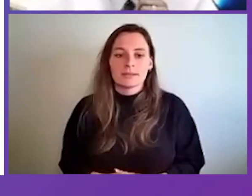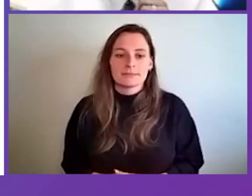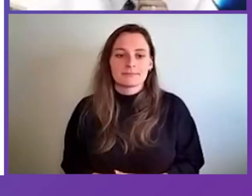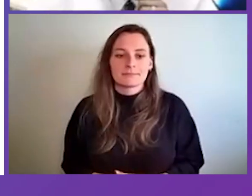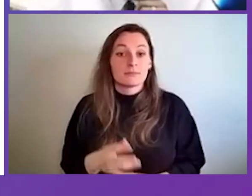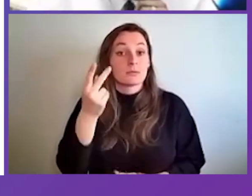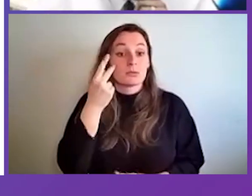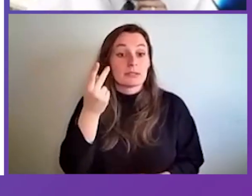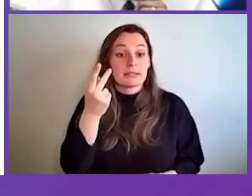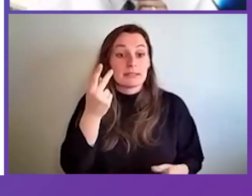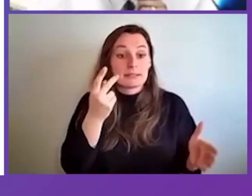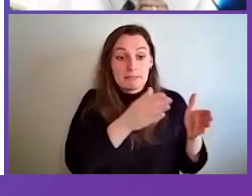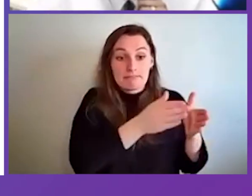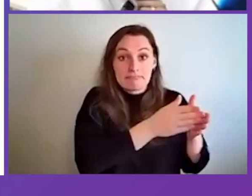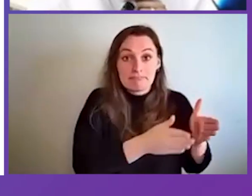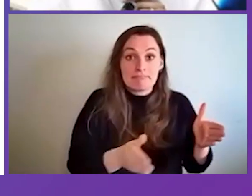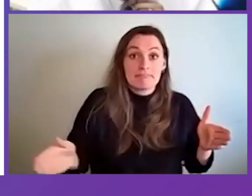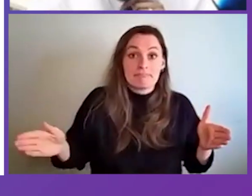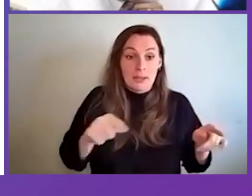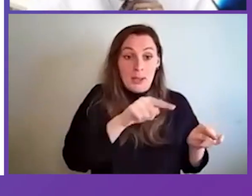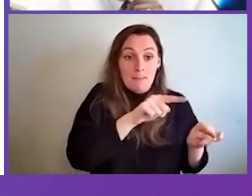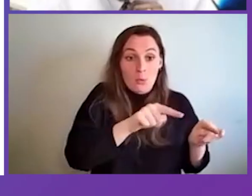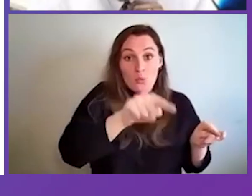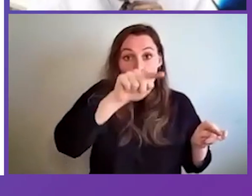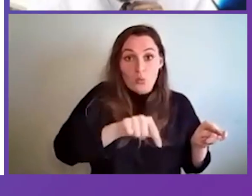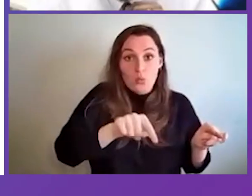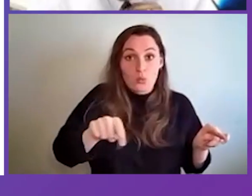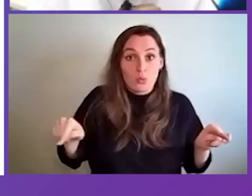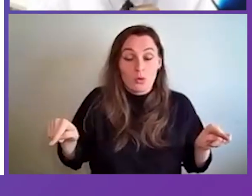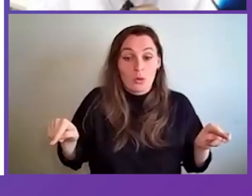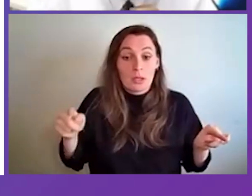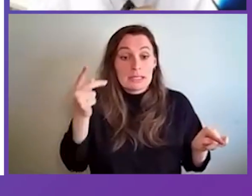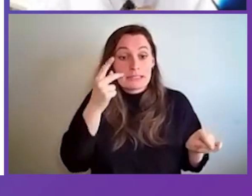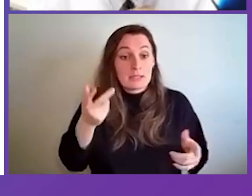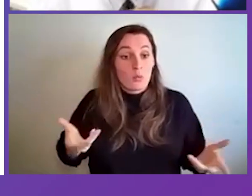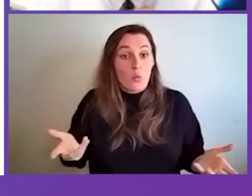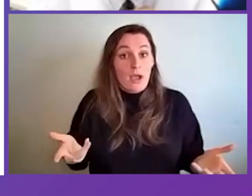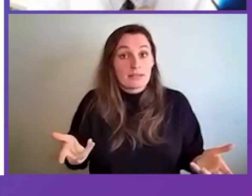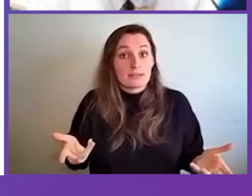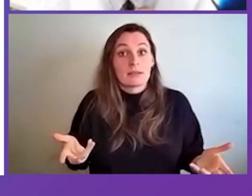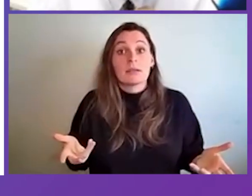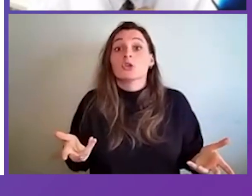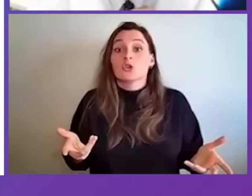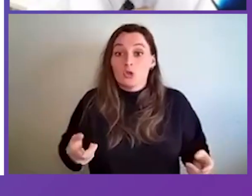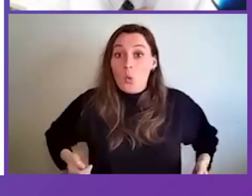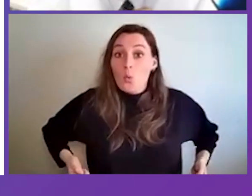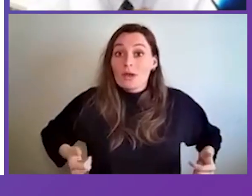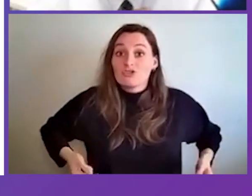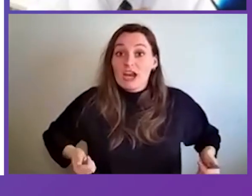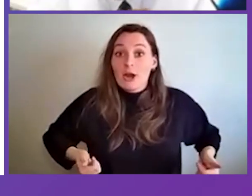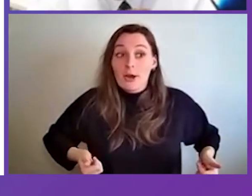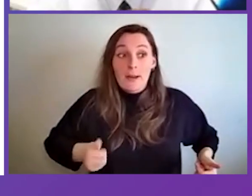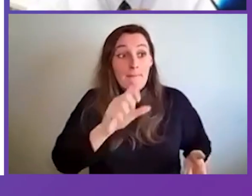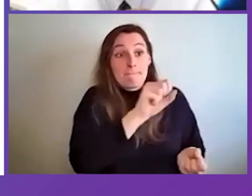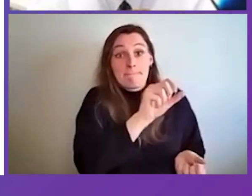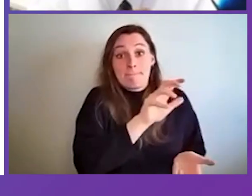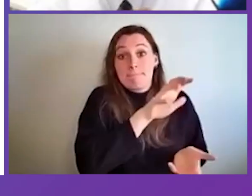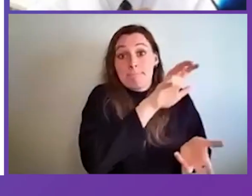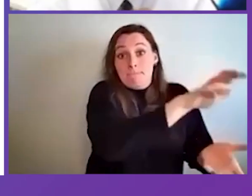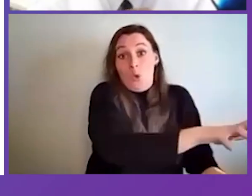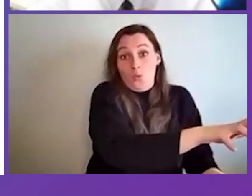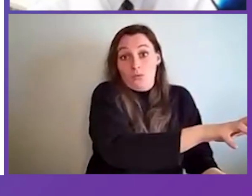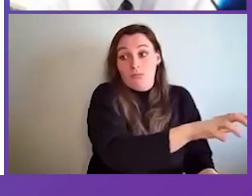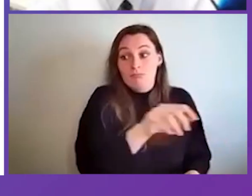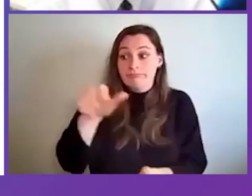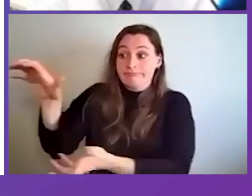that when the wheelchair was loaded and unloaded, you can see there's a lot more accelerations happening compared